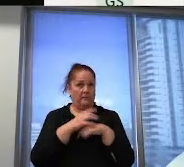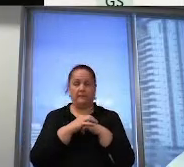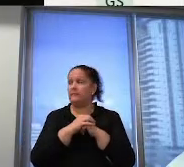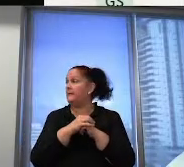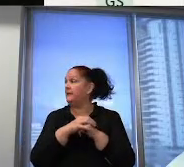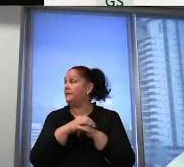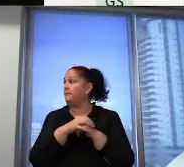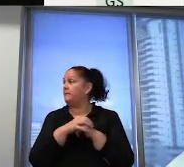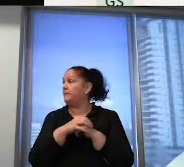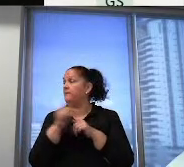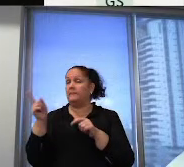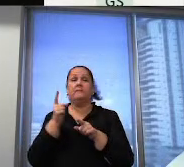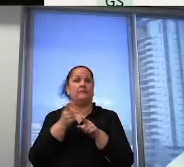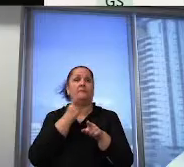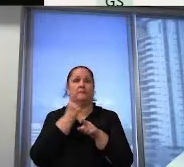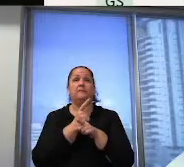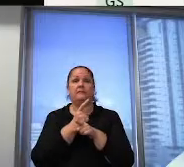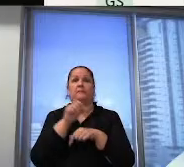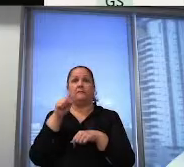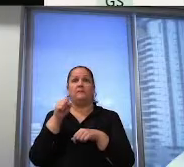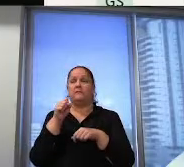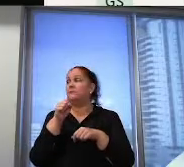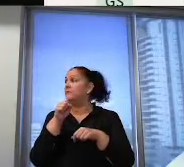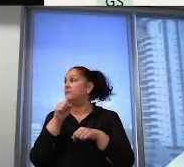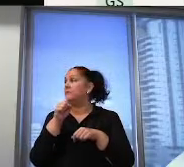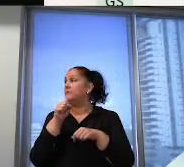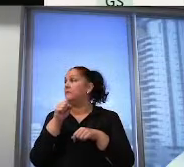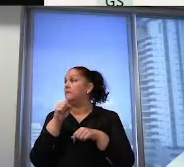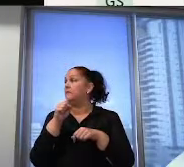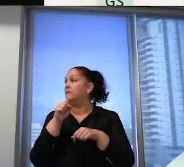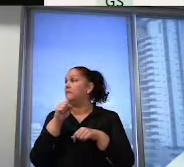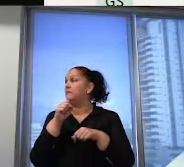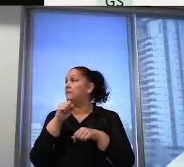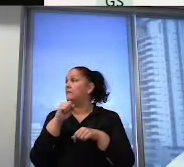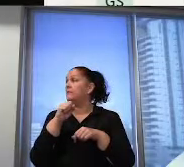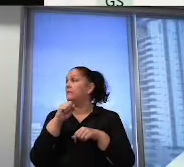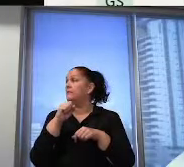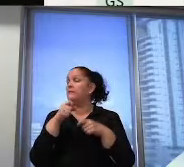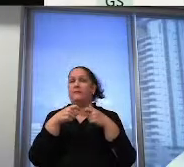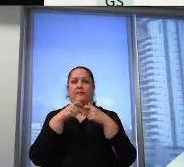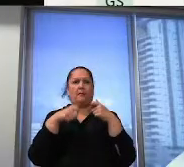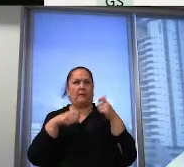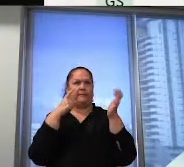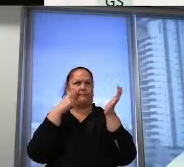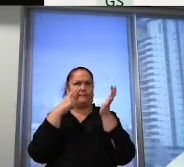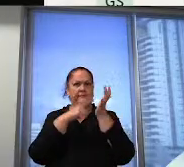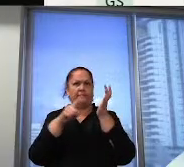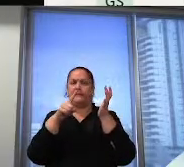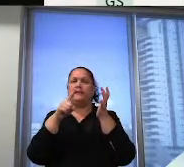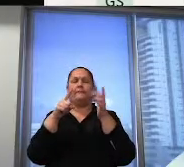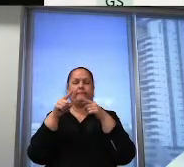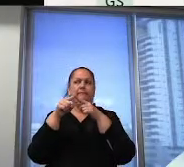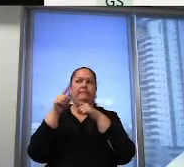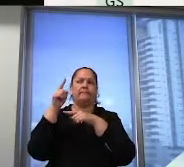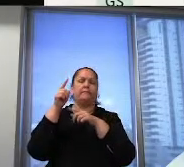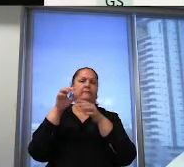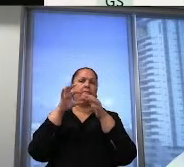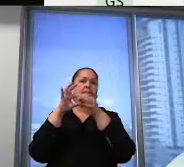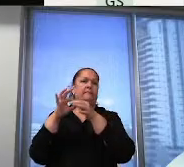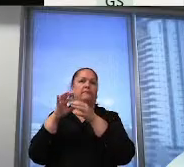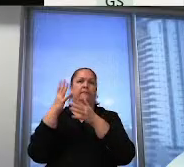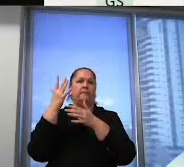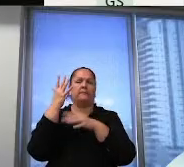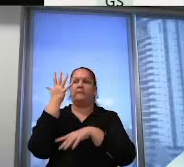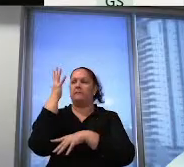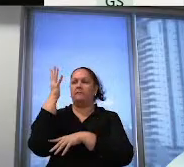That's a yes, right? That is correct. The way we place the outages, there's direct impacts